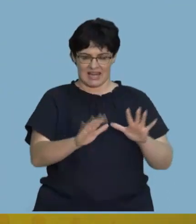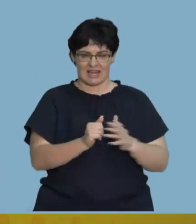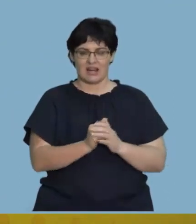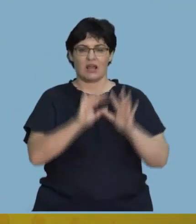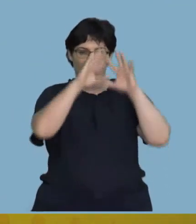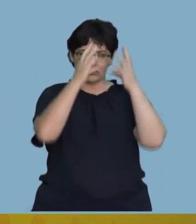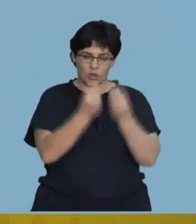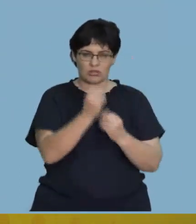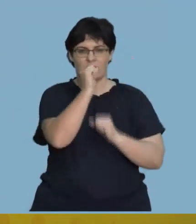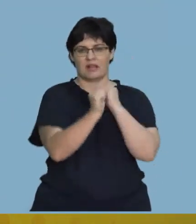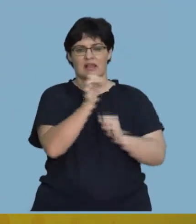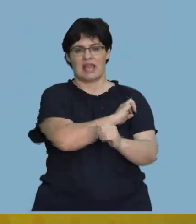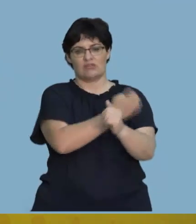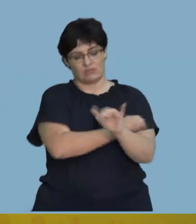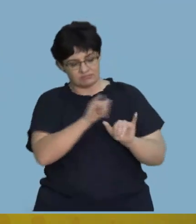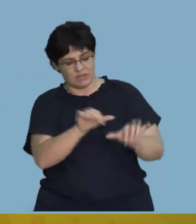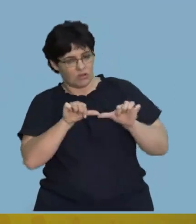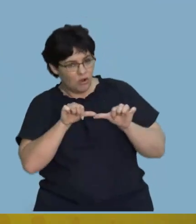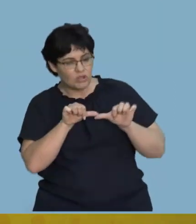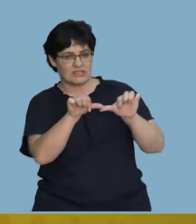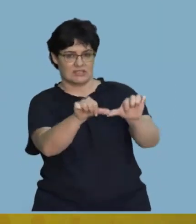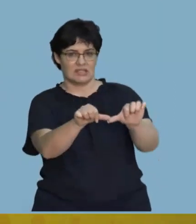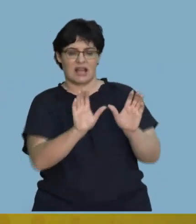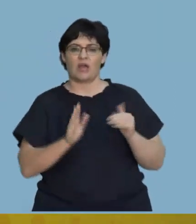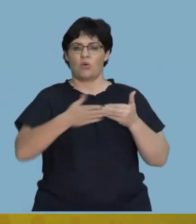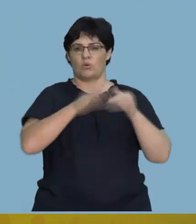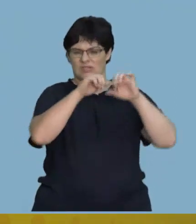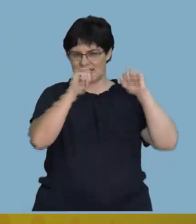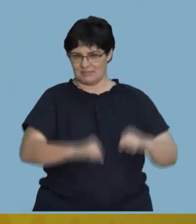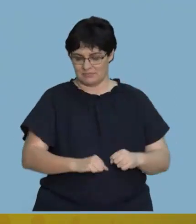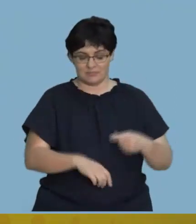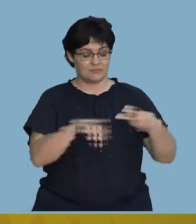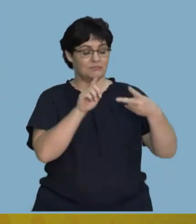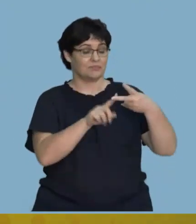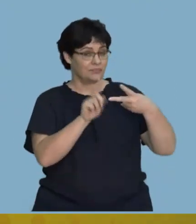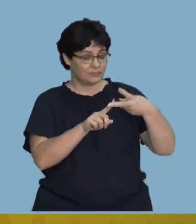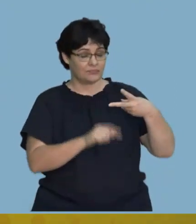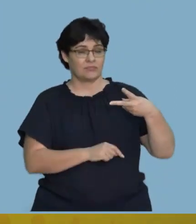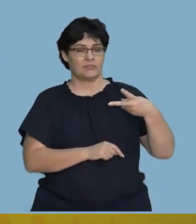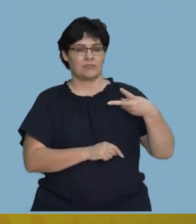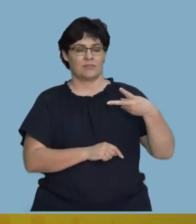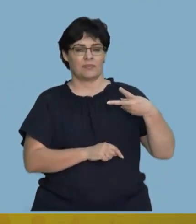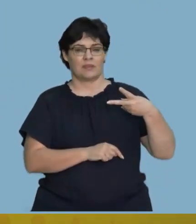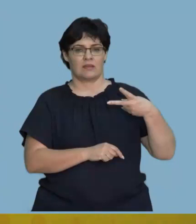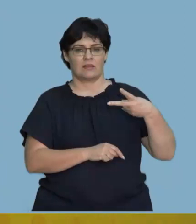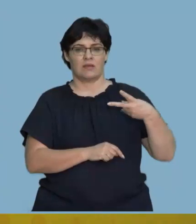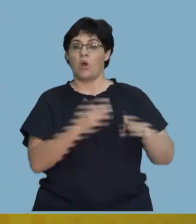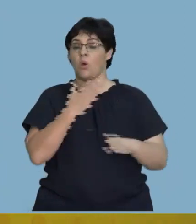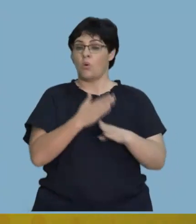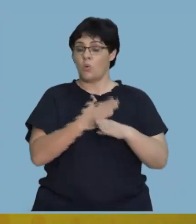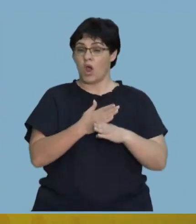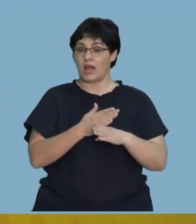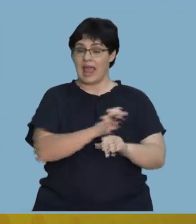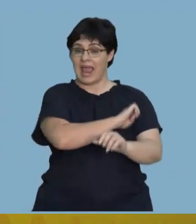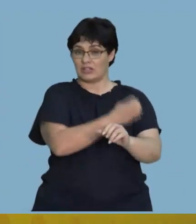the total mechanical energy remaining constant as long as it's a closed system. And then we also know that we've got the work energy